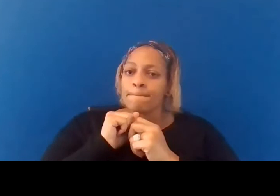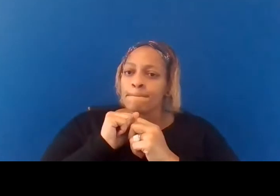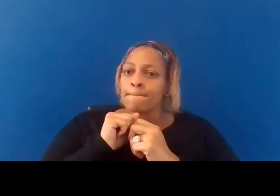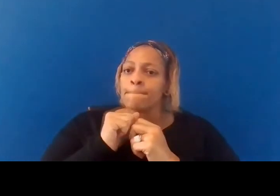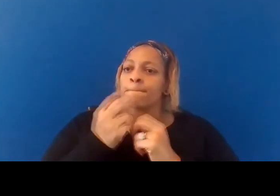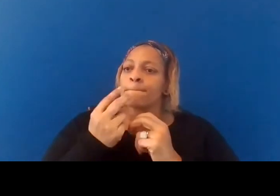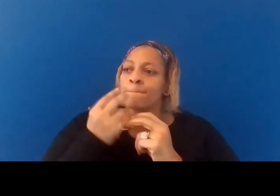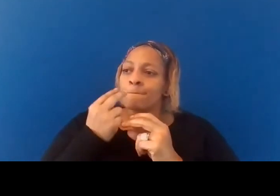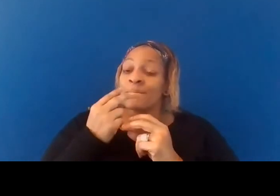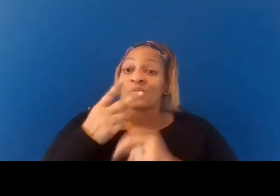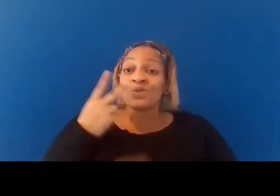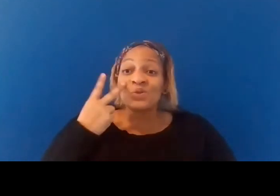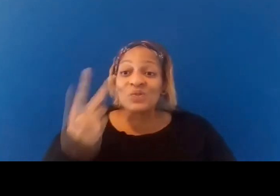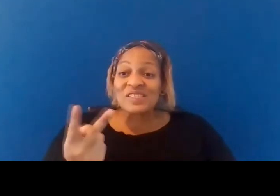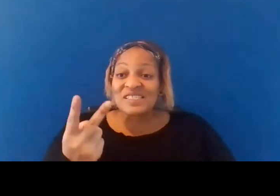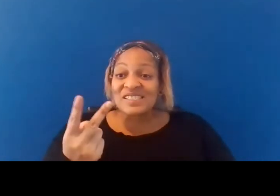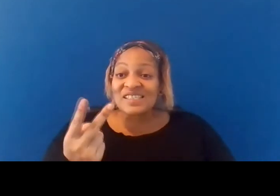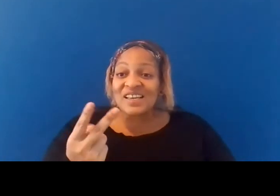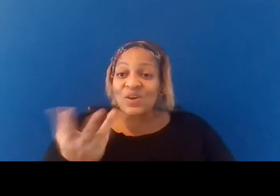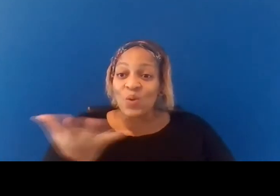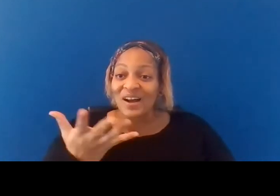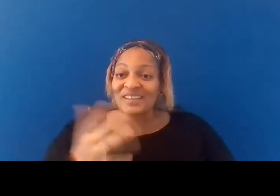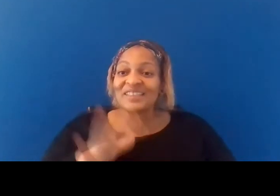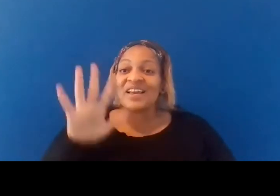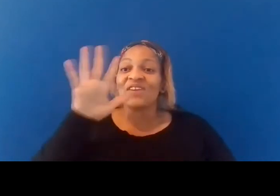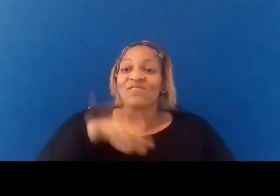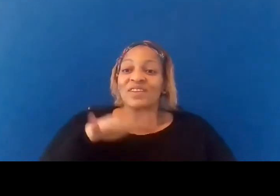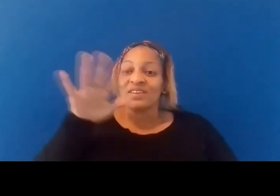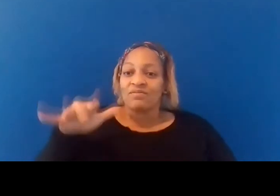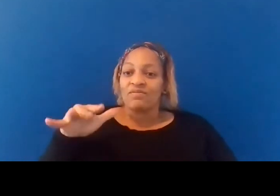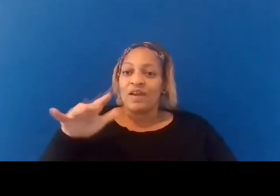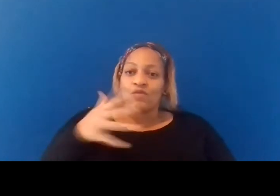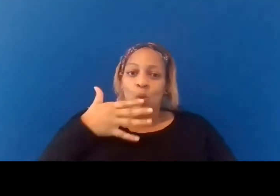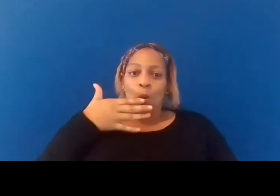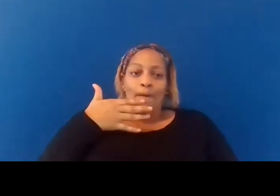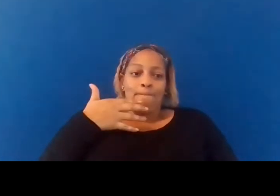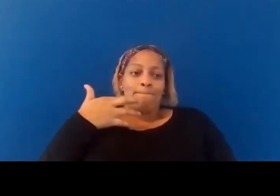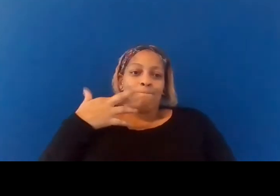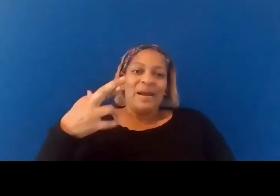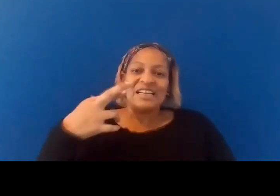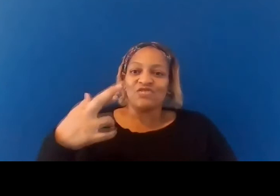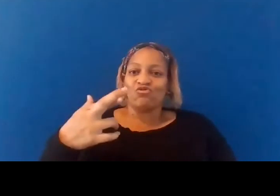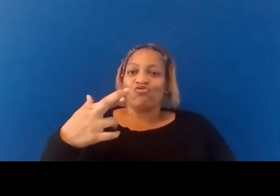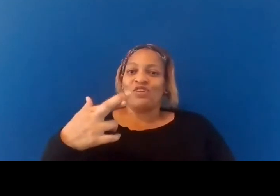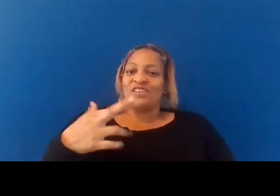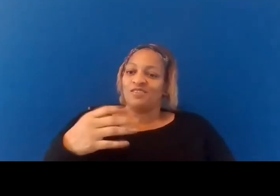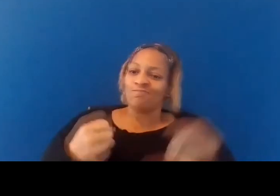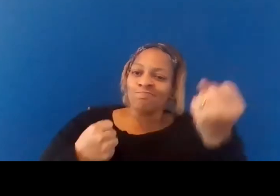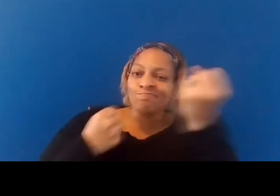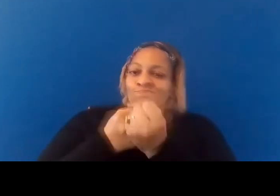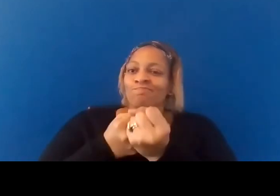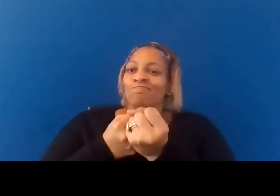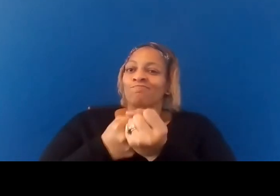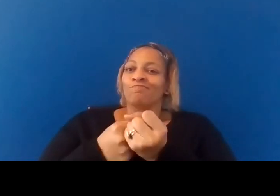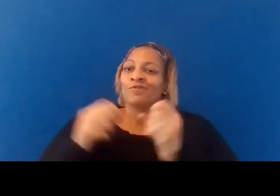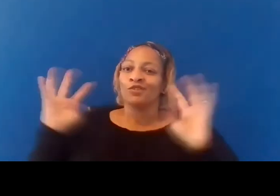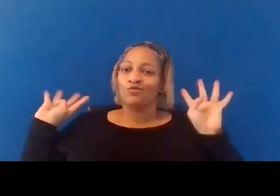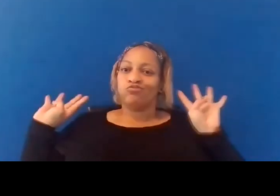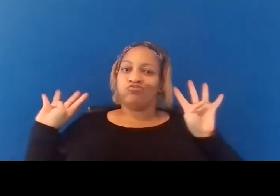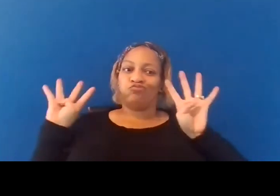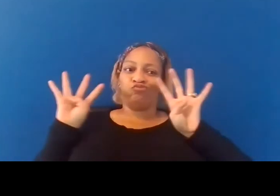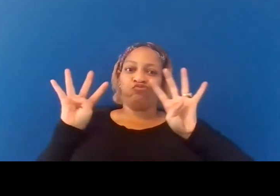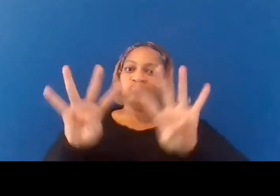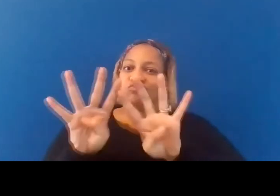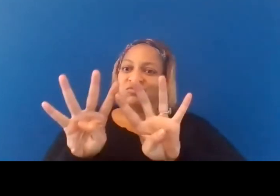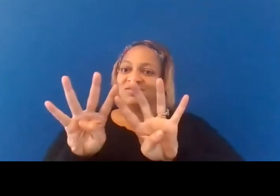you see 55 of your best friends who have your back. You see the principal who